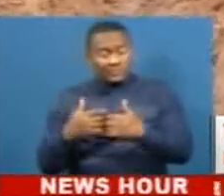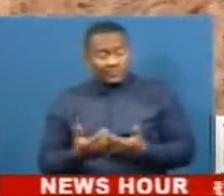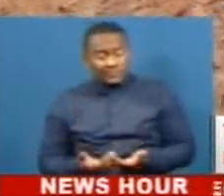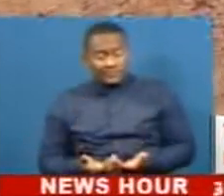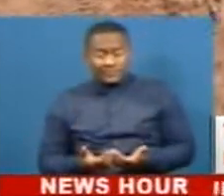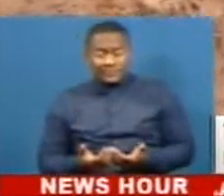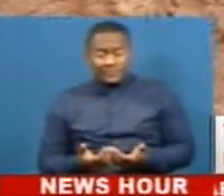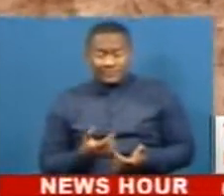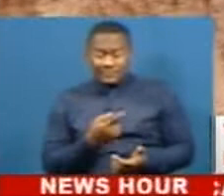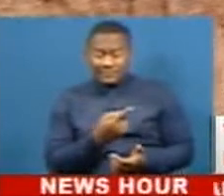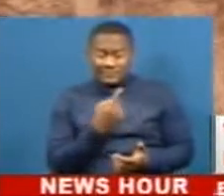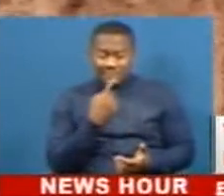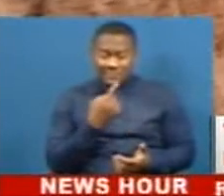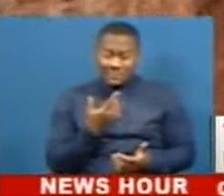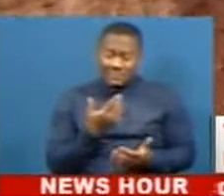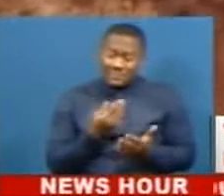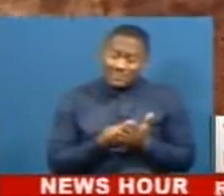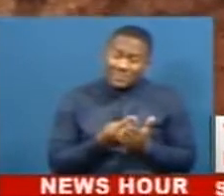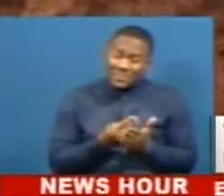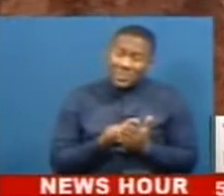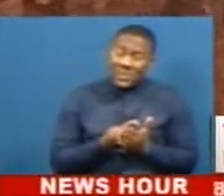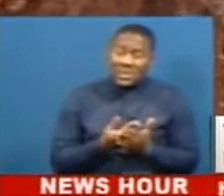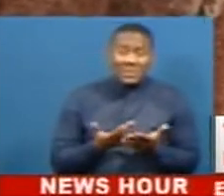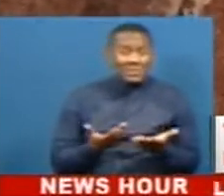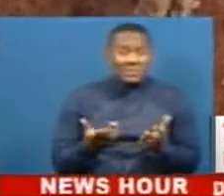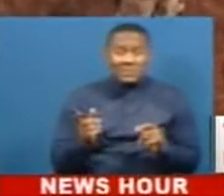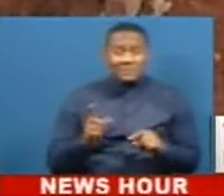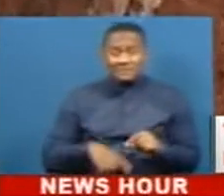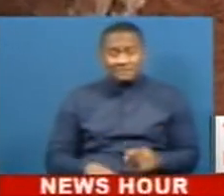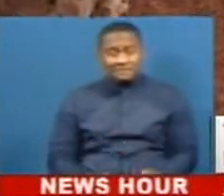he says, he has no funds.